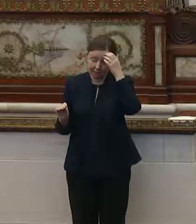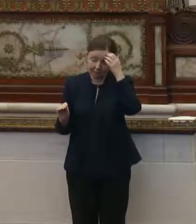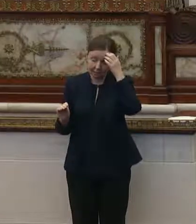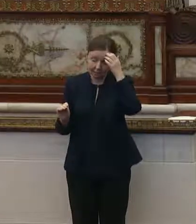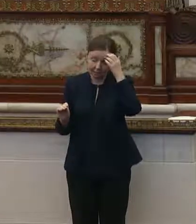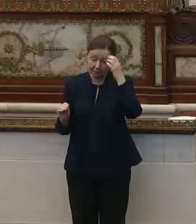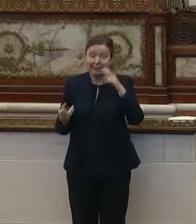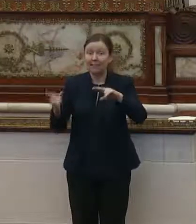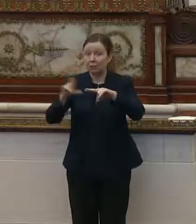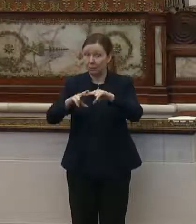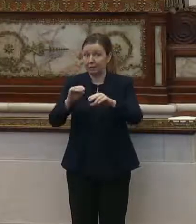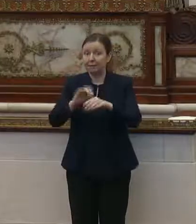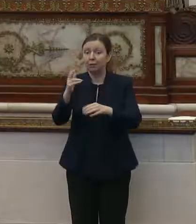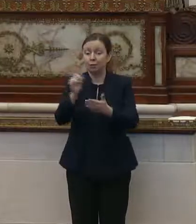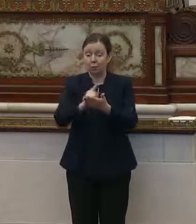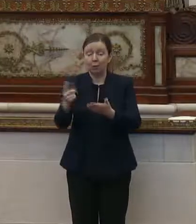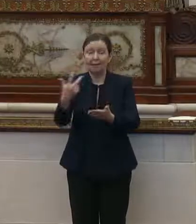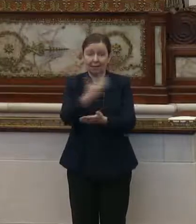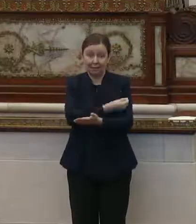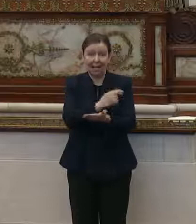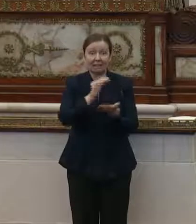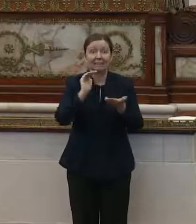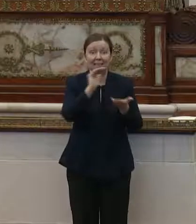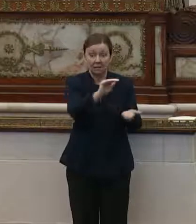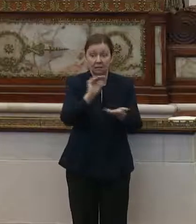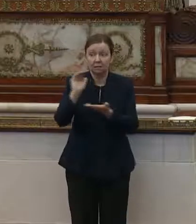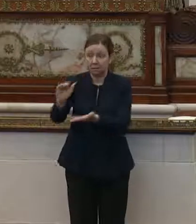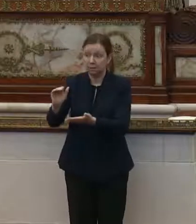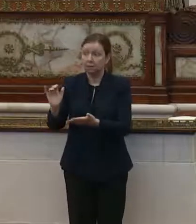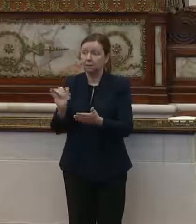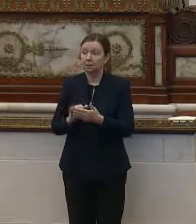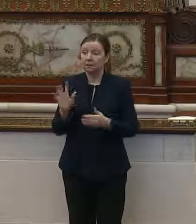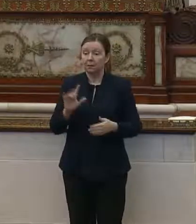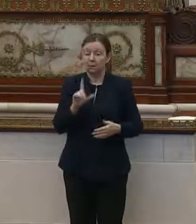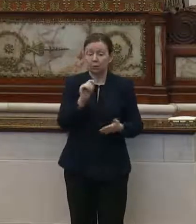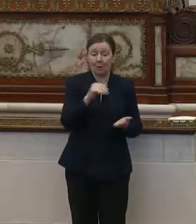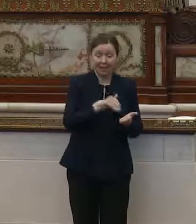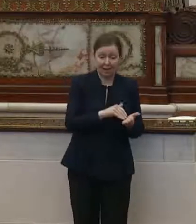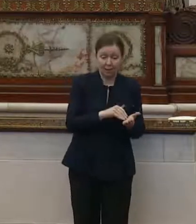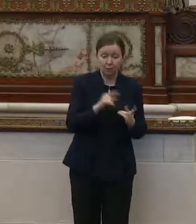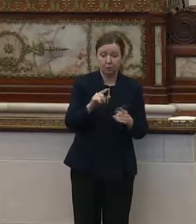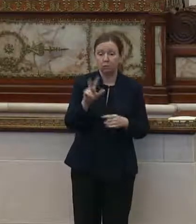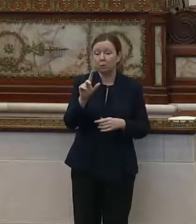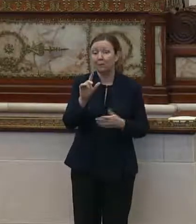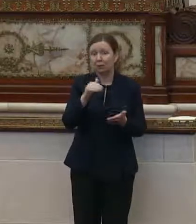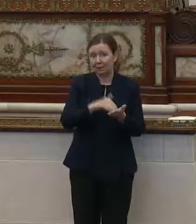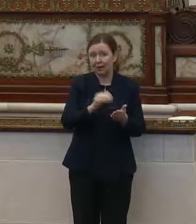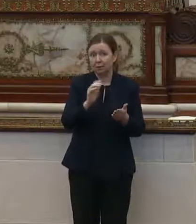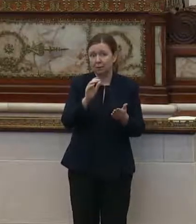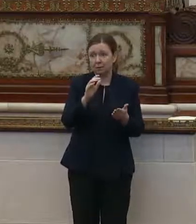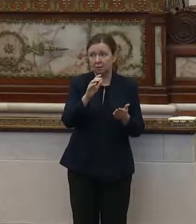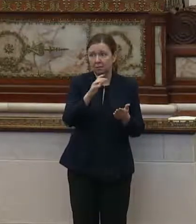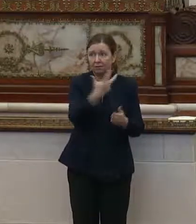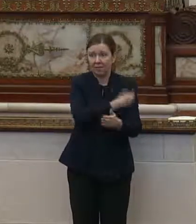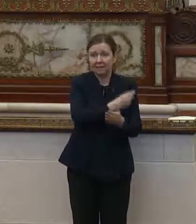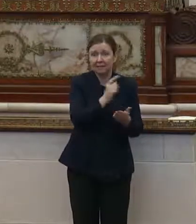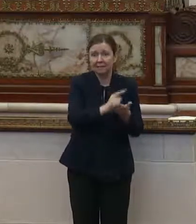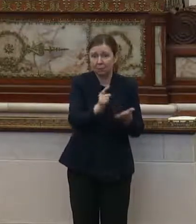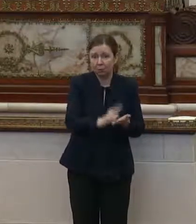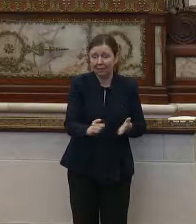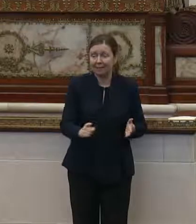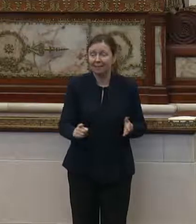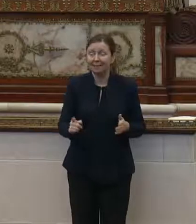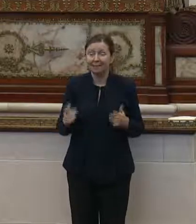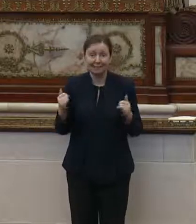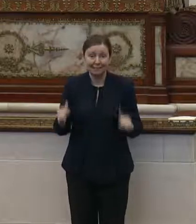15% increase in your weekly allocation. So that would be from about 20,000 to 23,000 doses per week. Still a